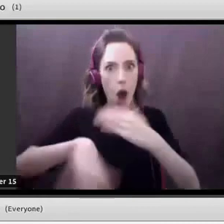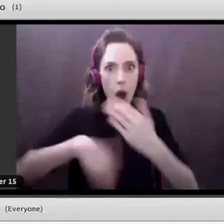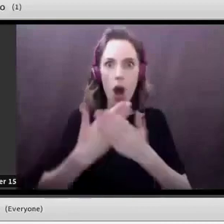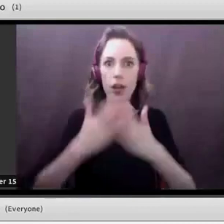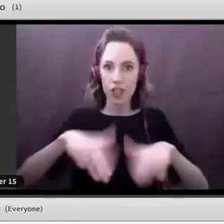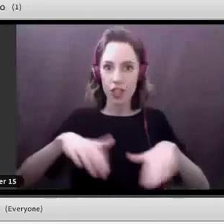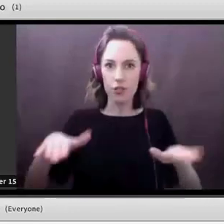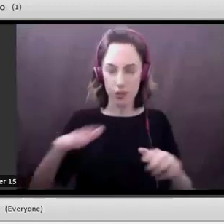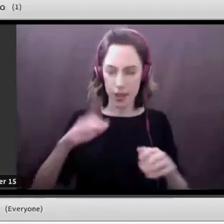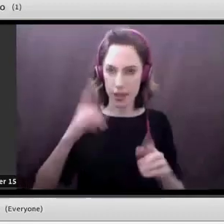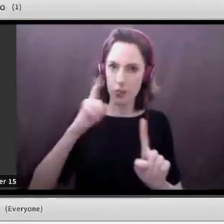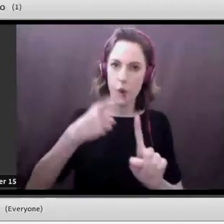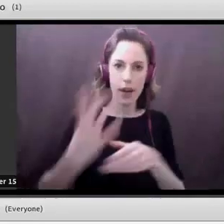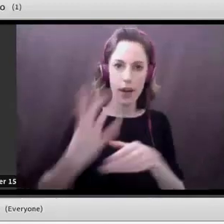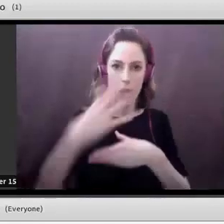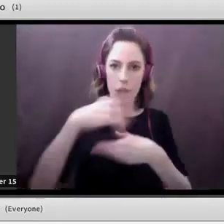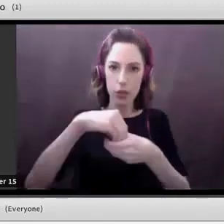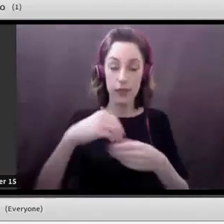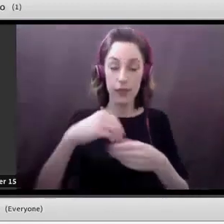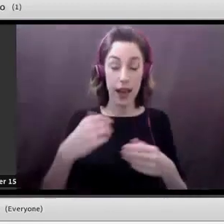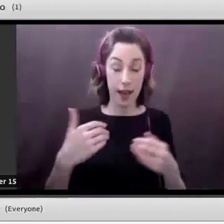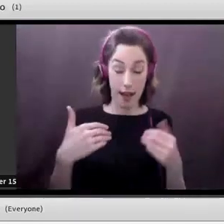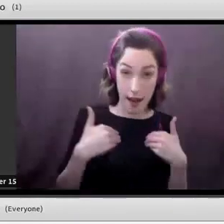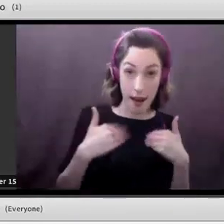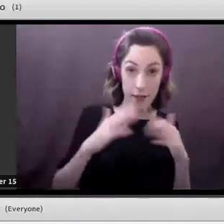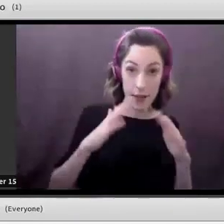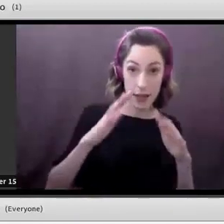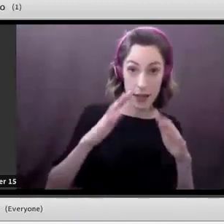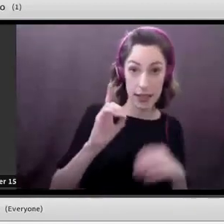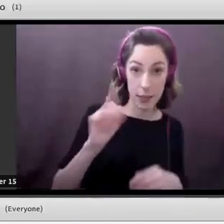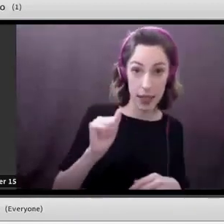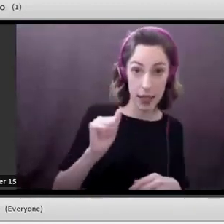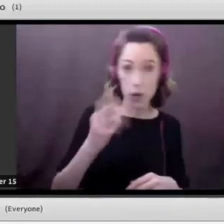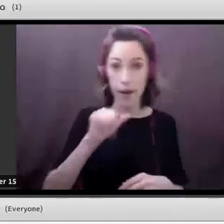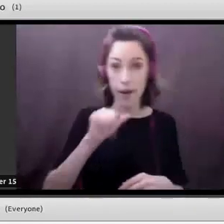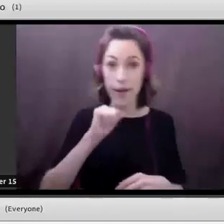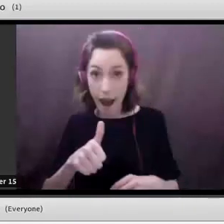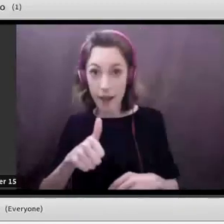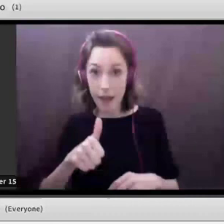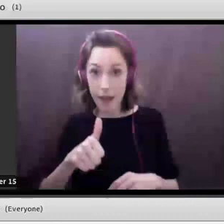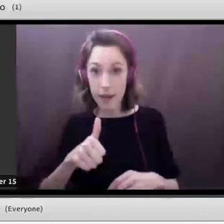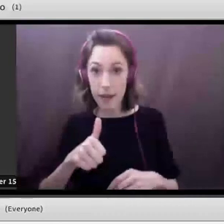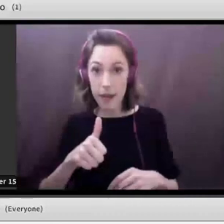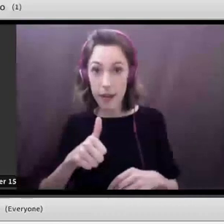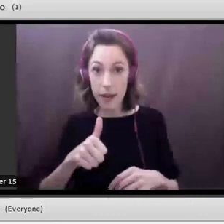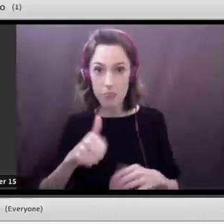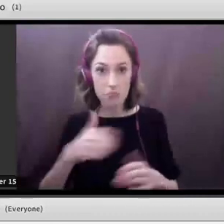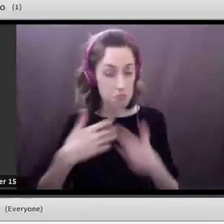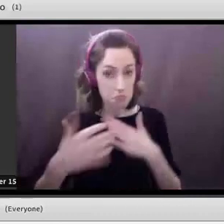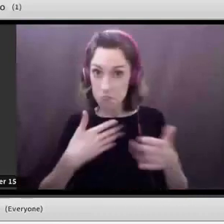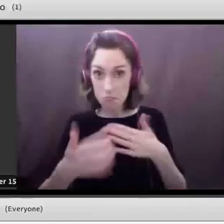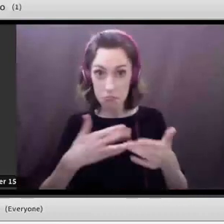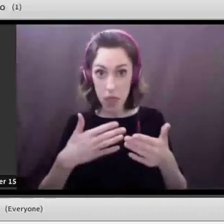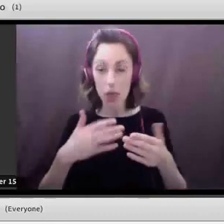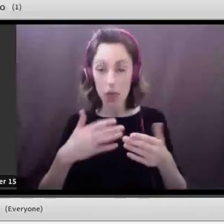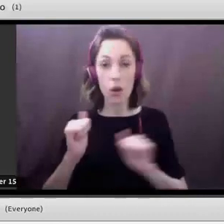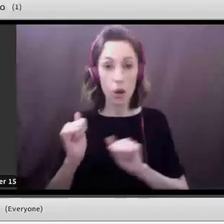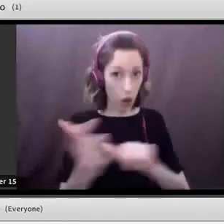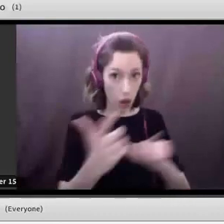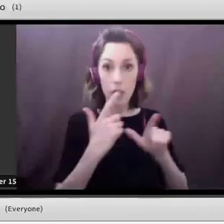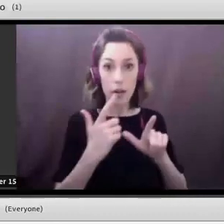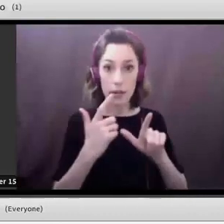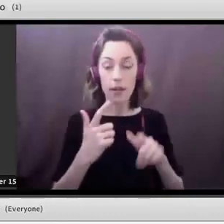have a disability or not. Every child has certain limitations. Every child has certain challenges and certain strengths, and it could be